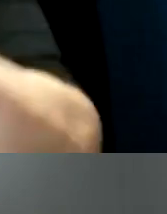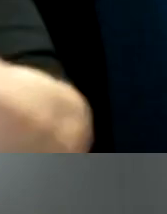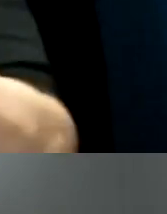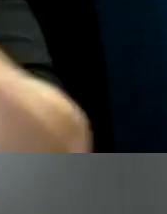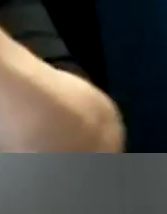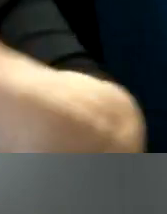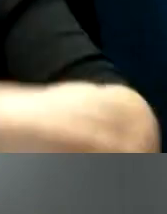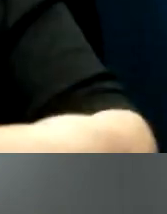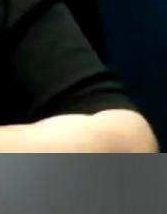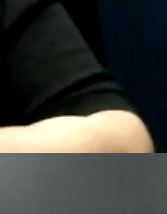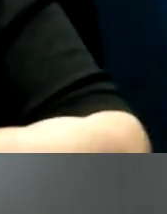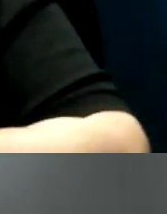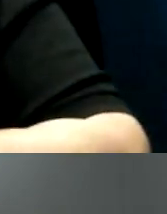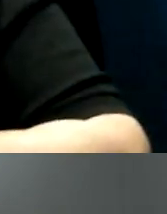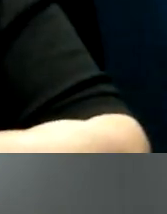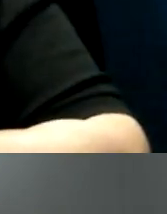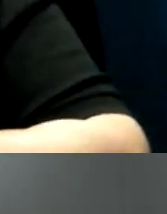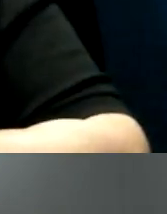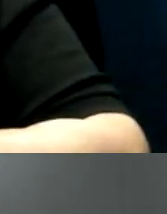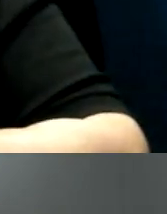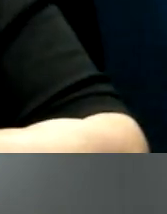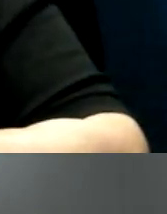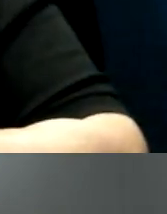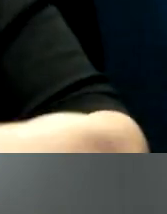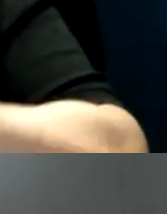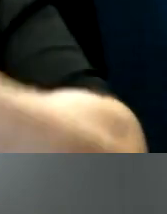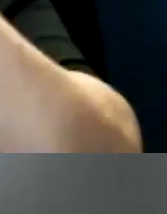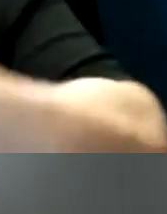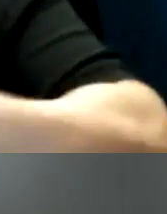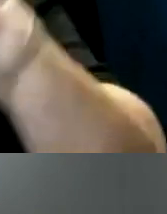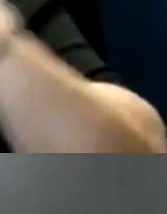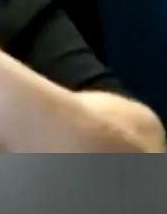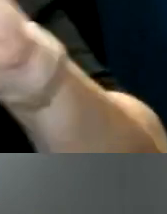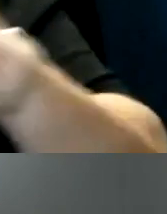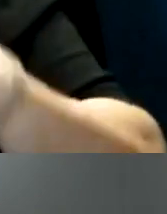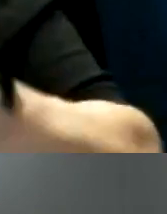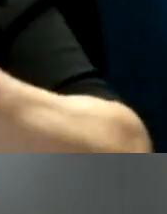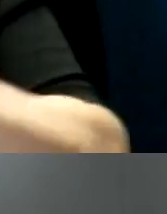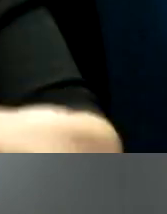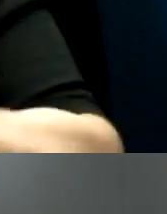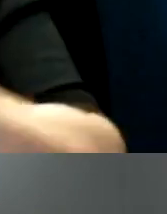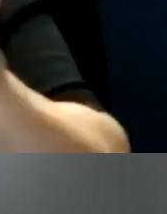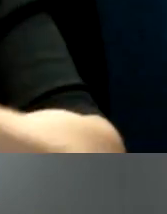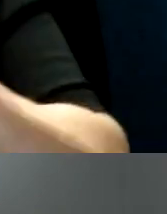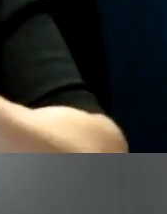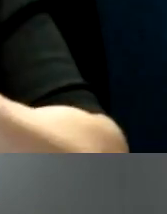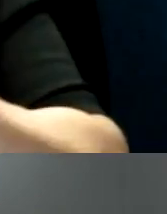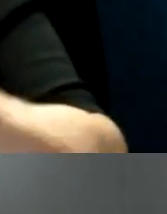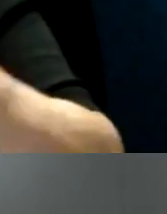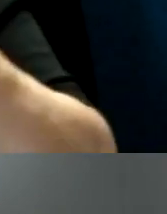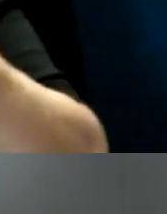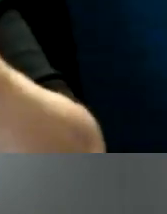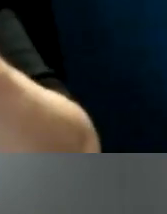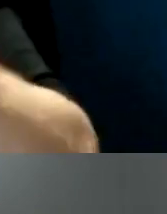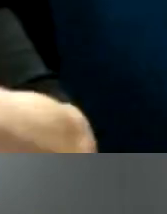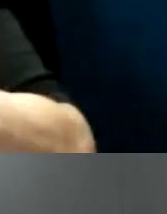to get access to our certificate request form. I'll be sending out an email later today with a copy of today's